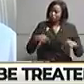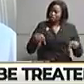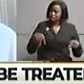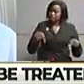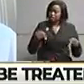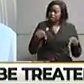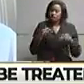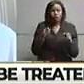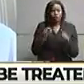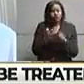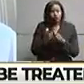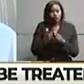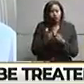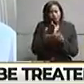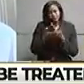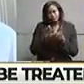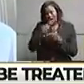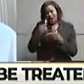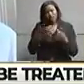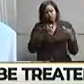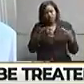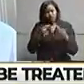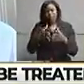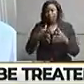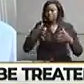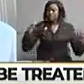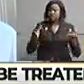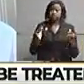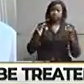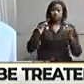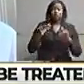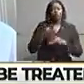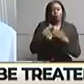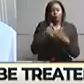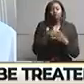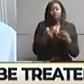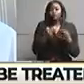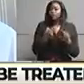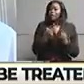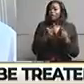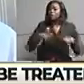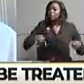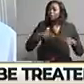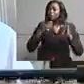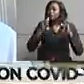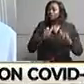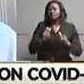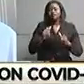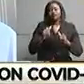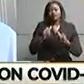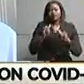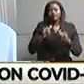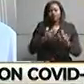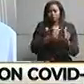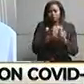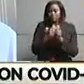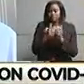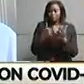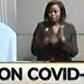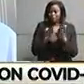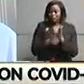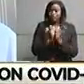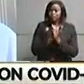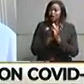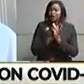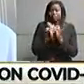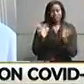We also handled some other groups, big groups, but we still remained with the problem of public